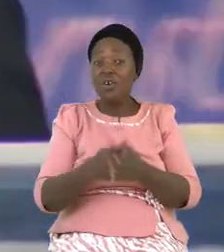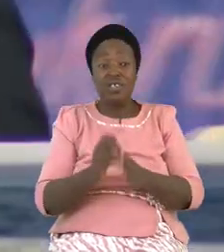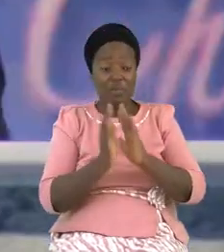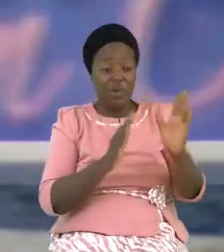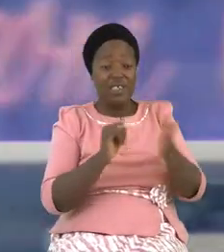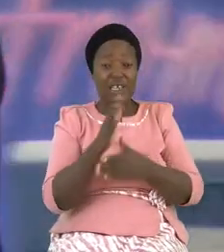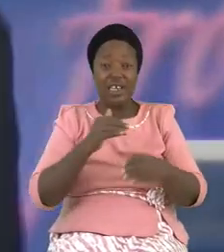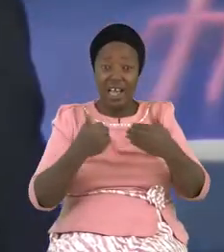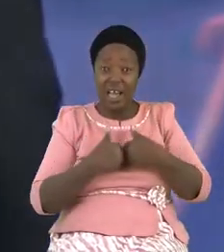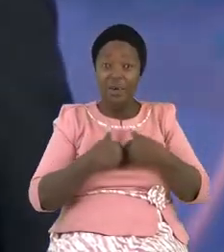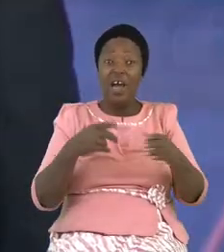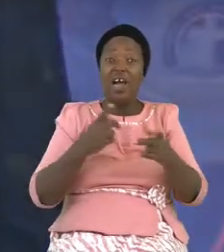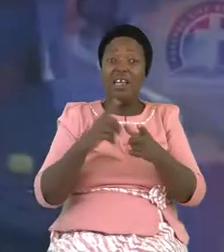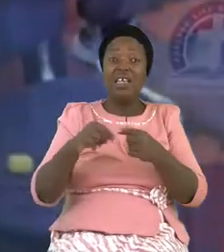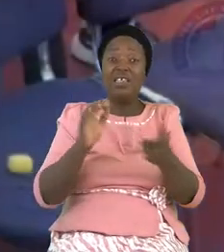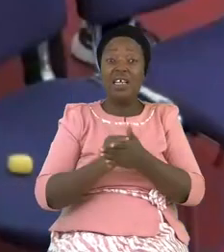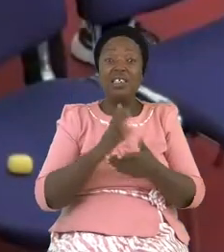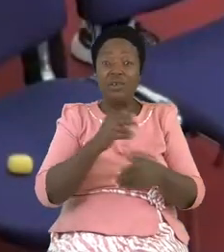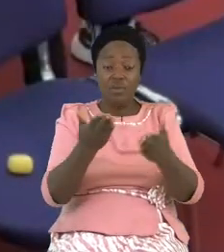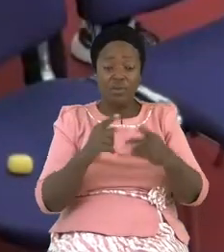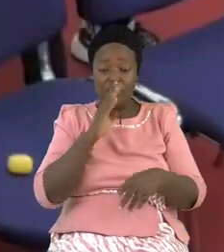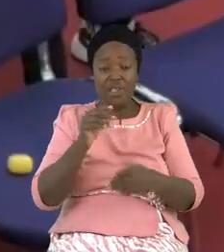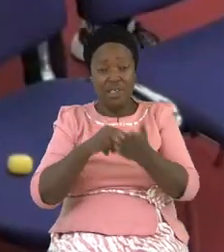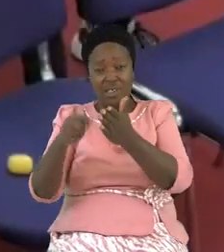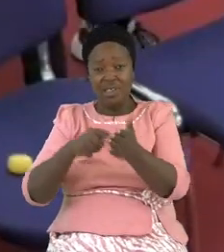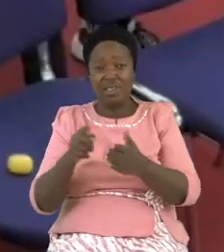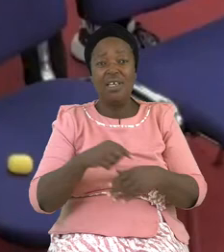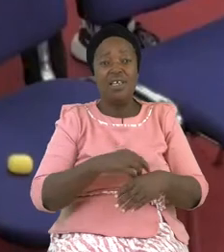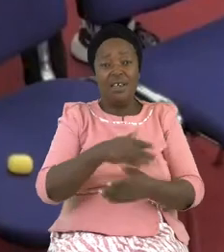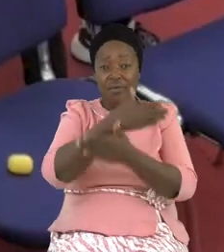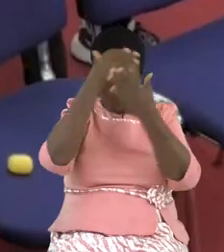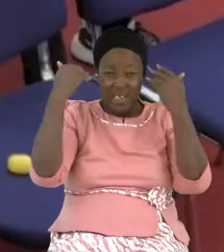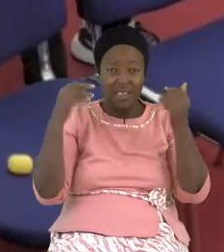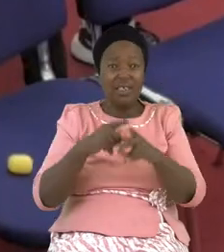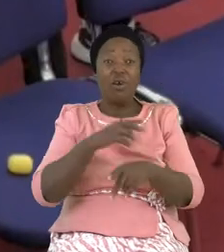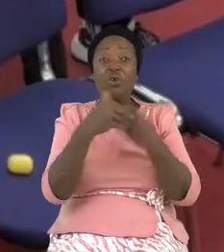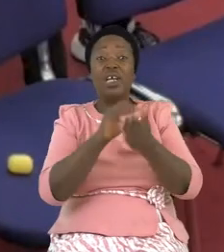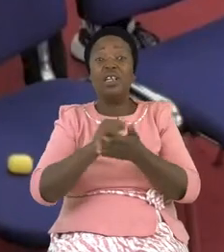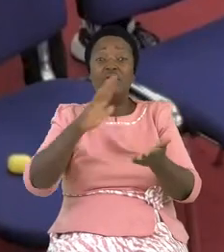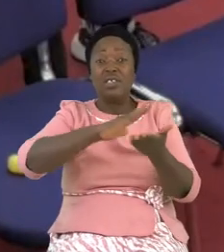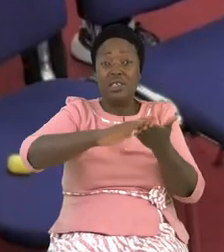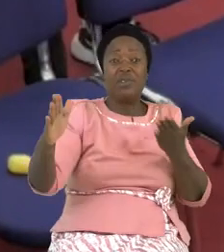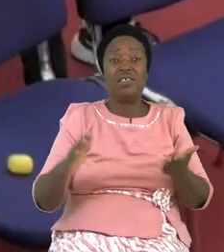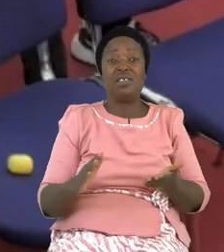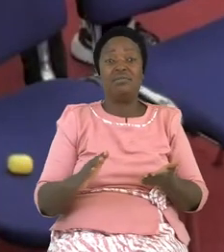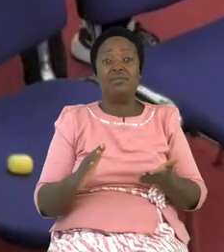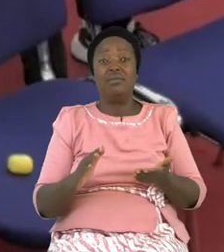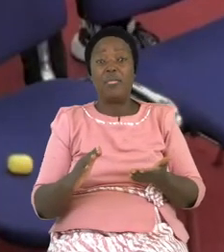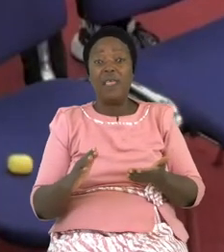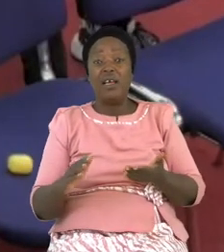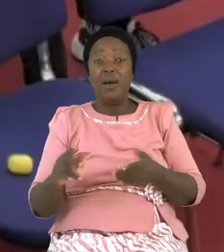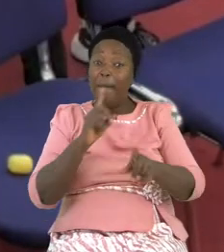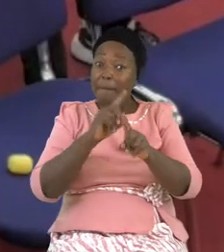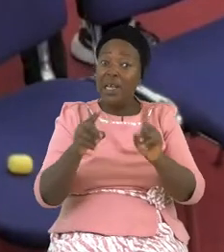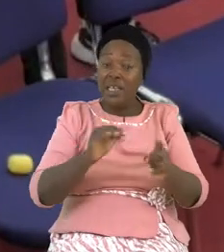to be this, I want to be that. All that now is displaced. I'm praying for you that you will not be among